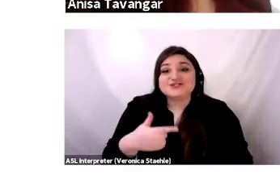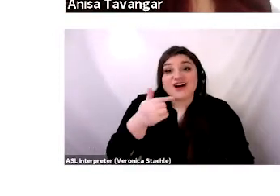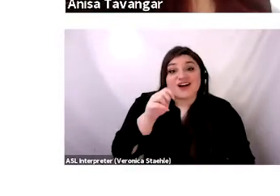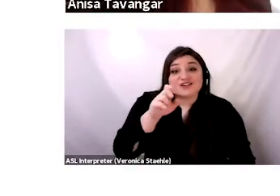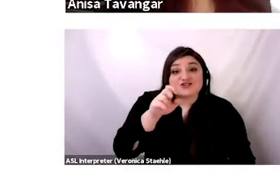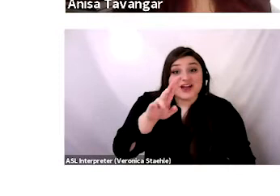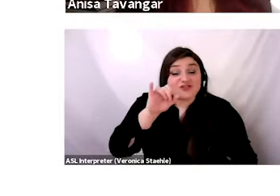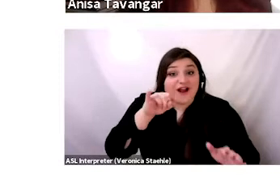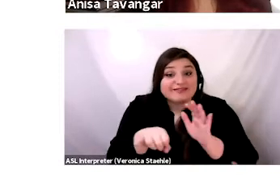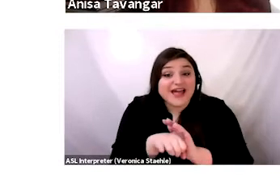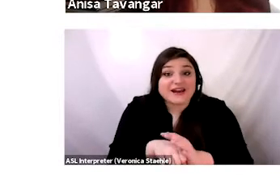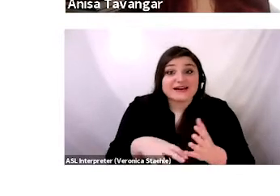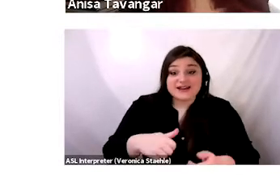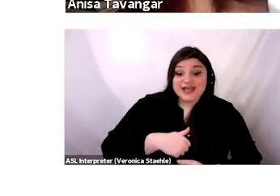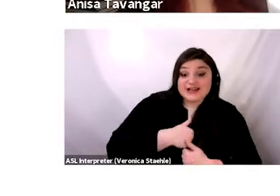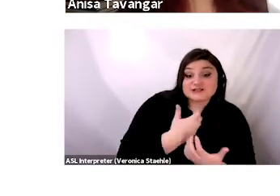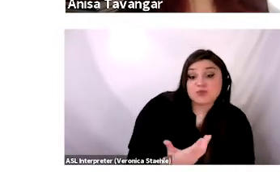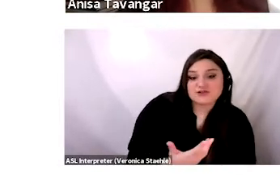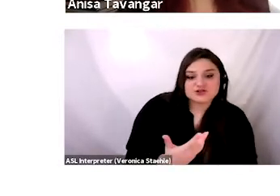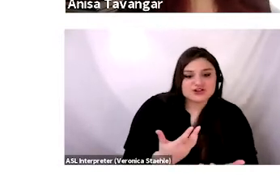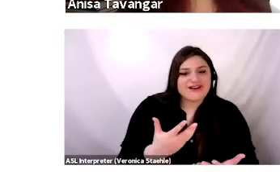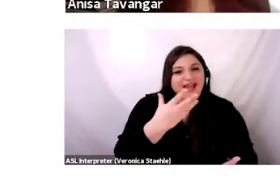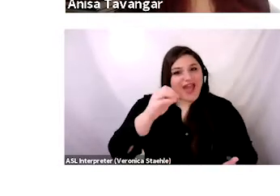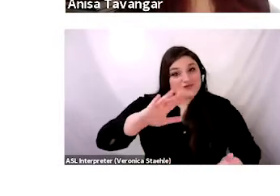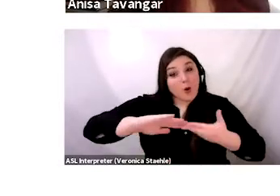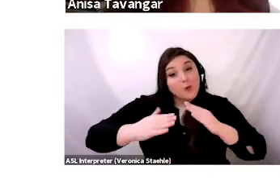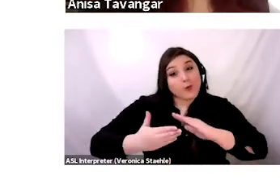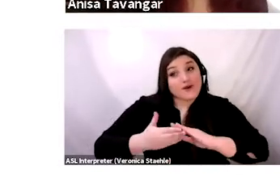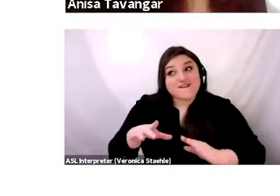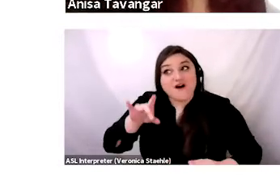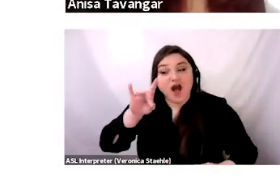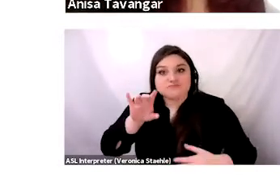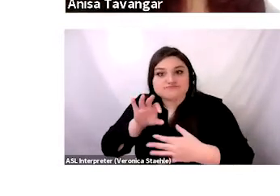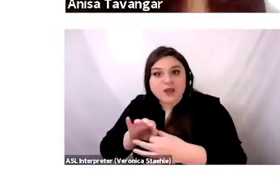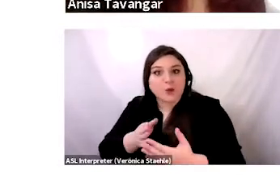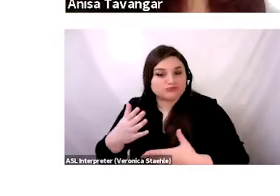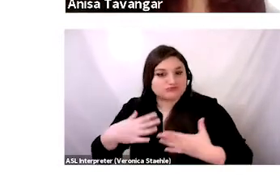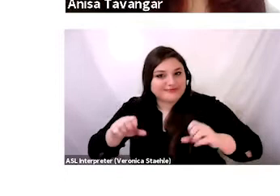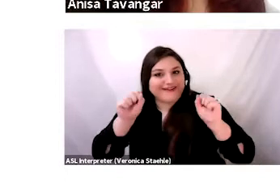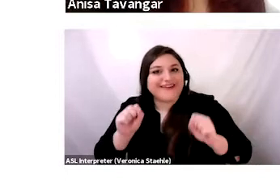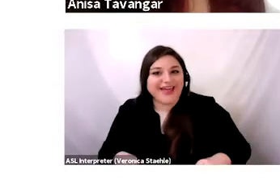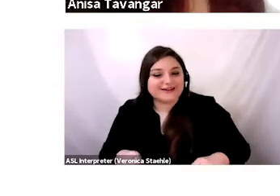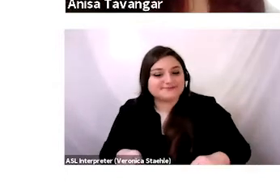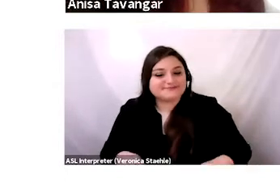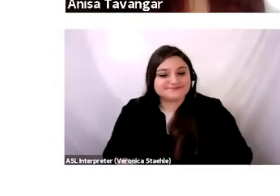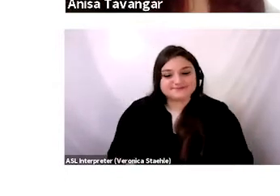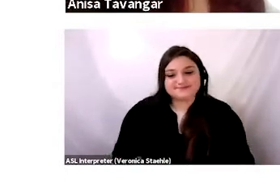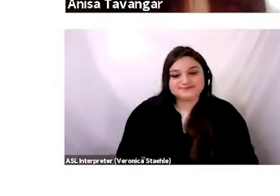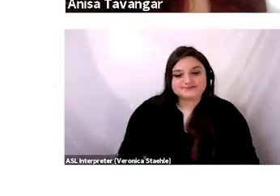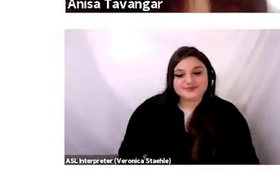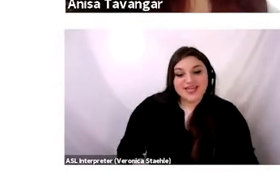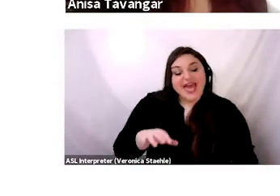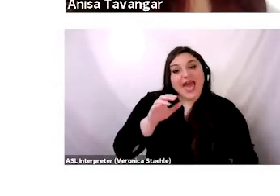identity, gender expression, find community. And just as those things are really individual, so is